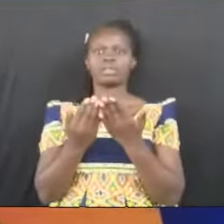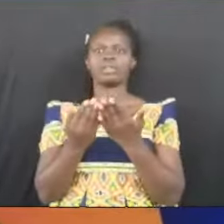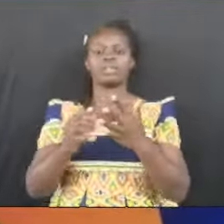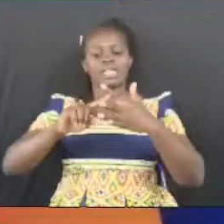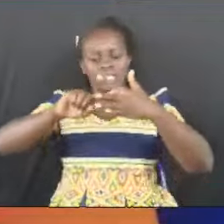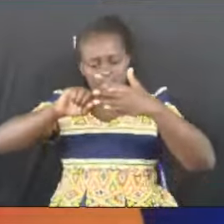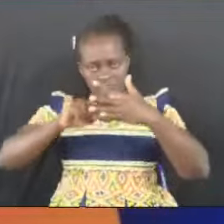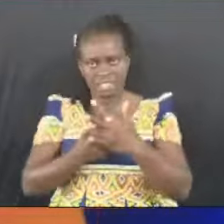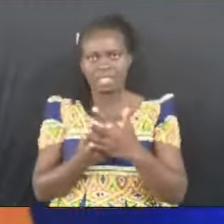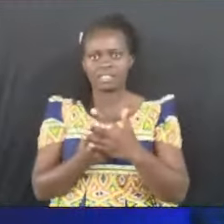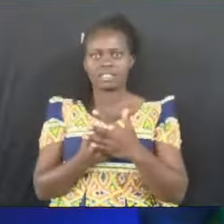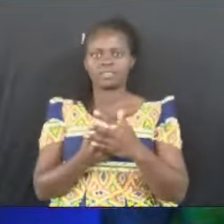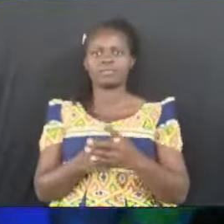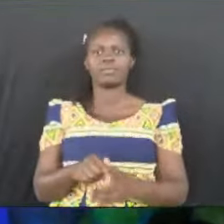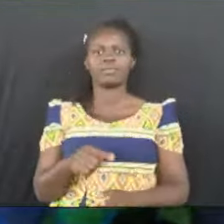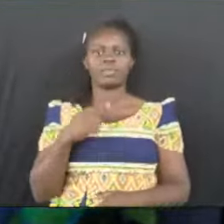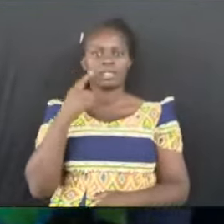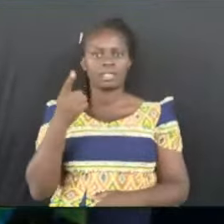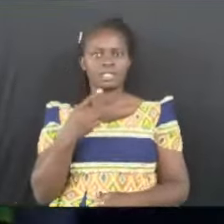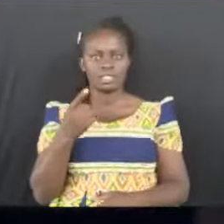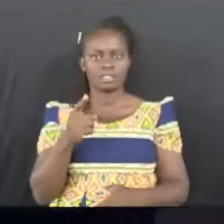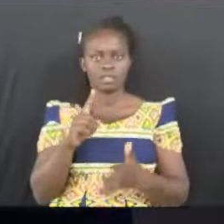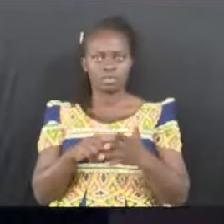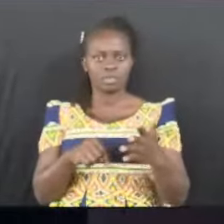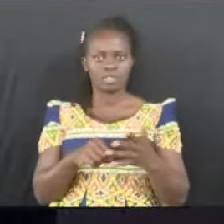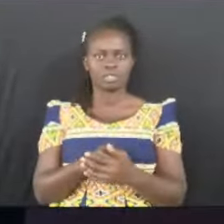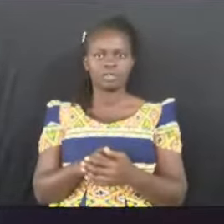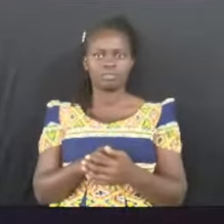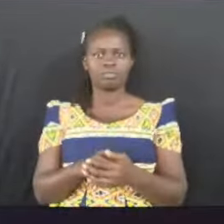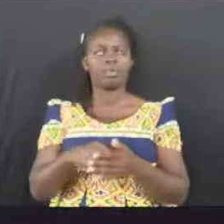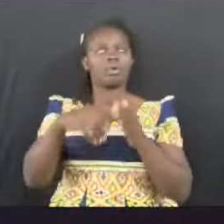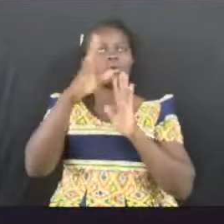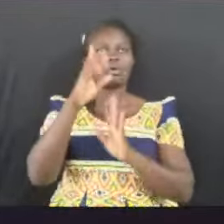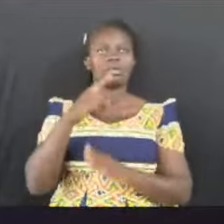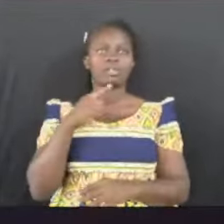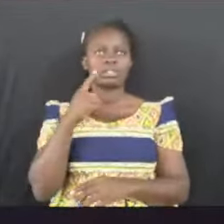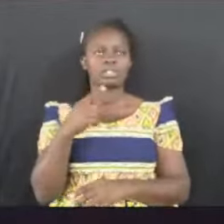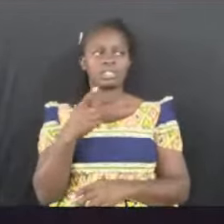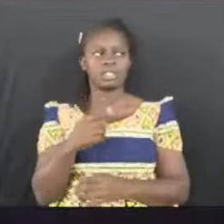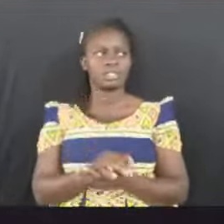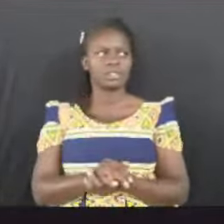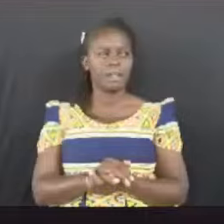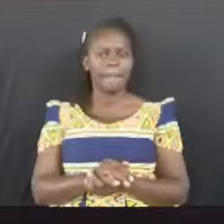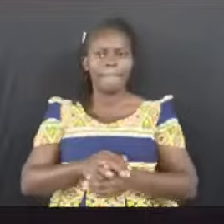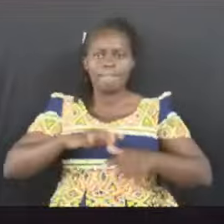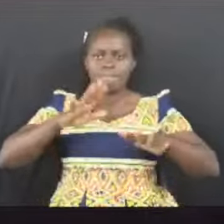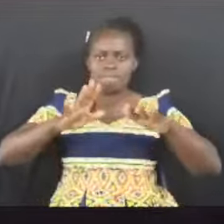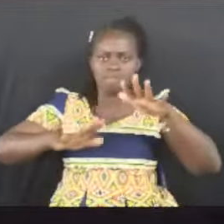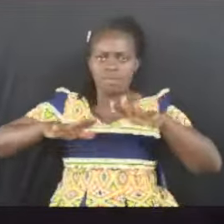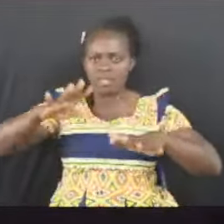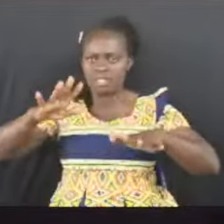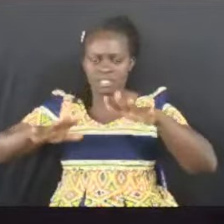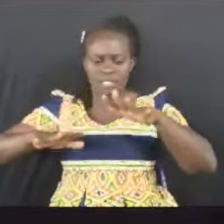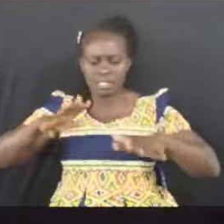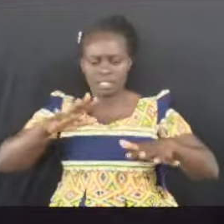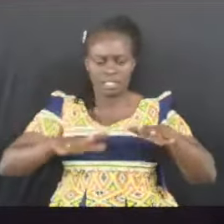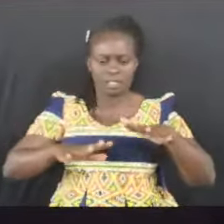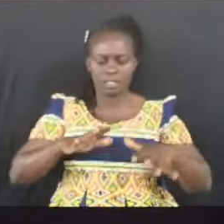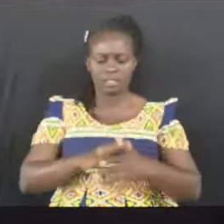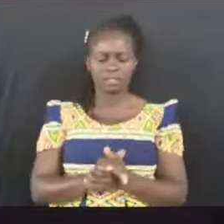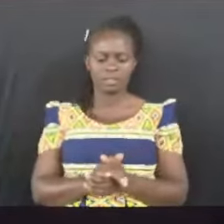when God says here, you know, the seed of the woman will